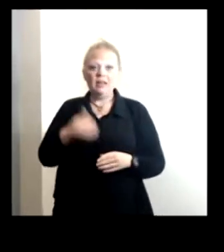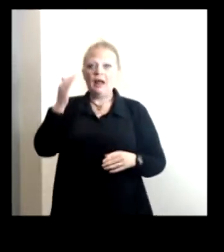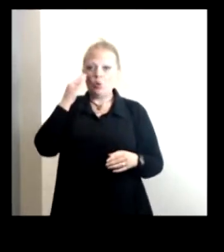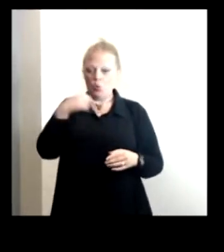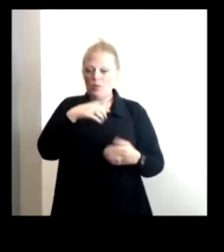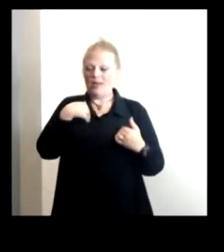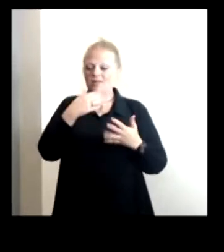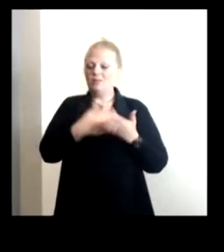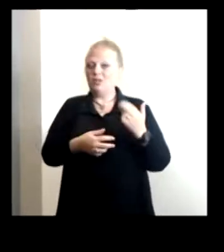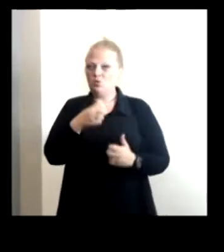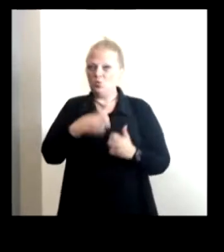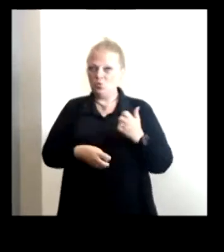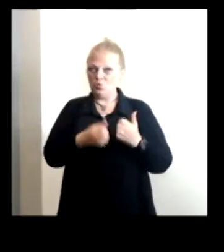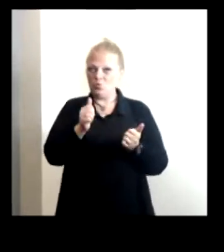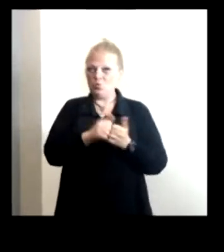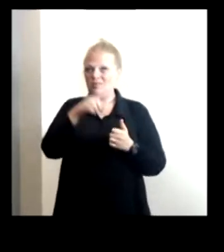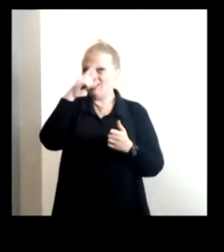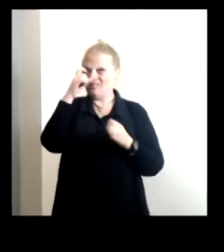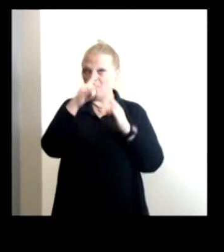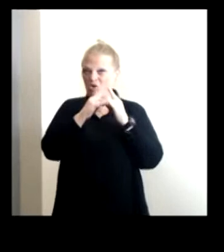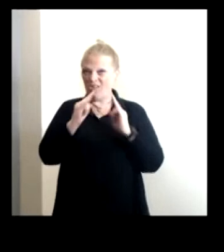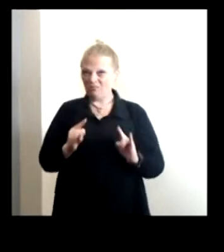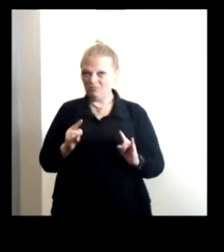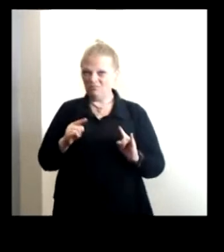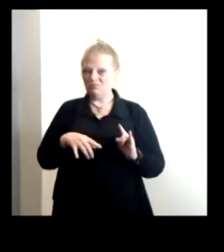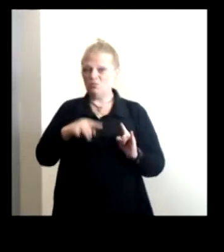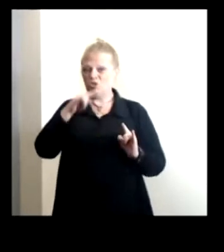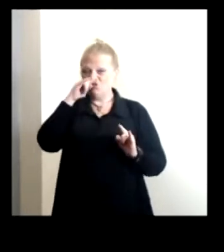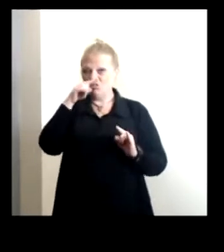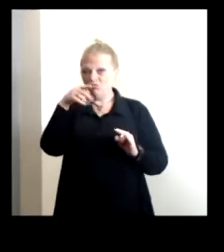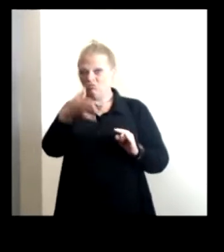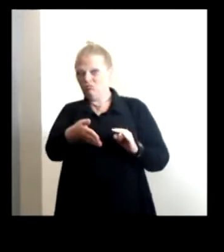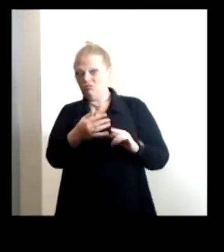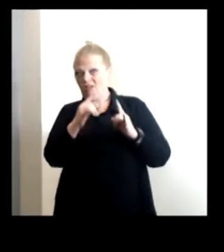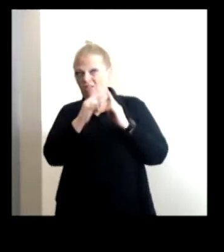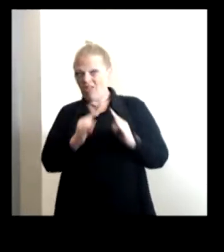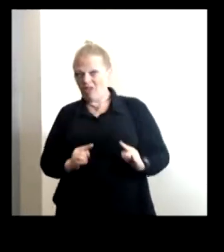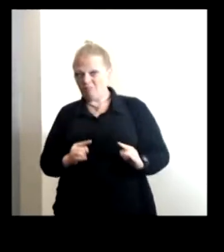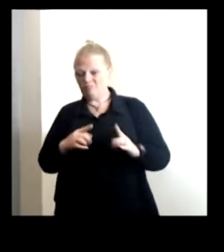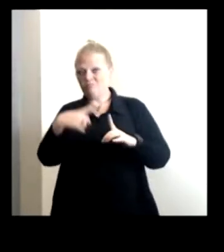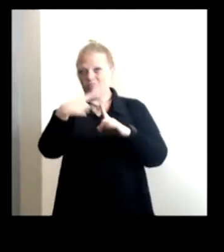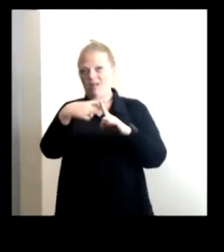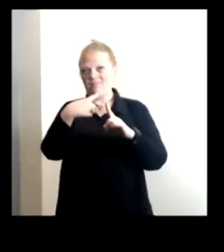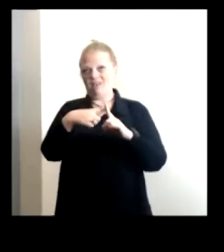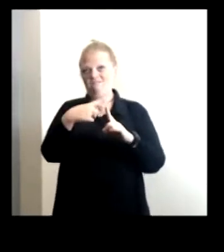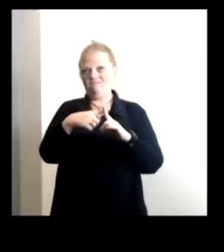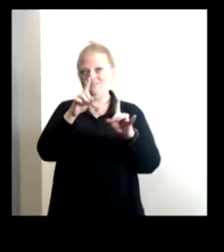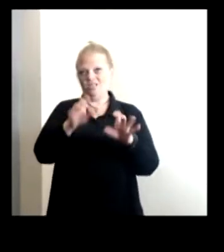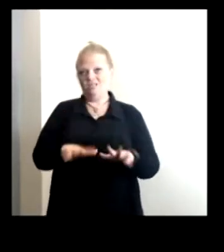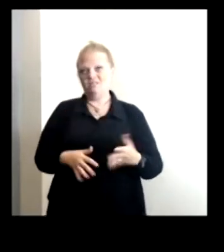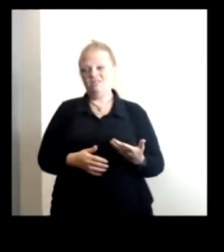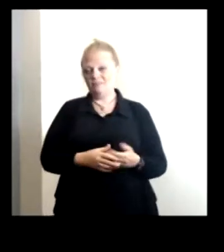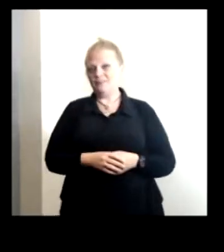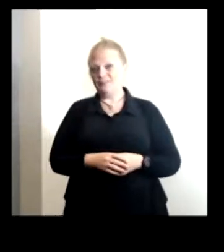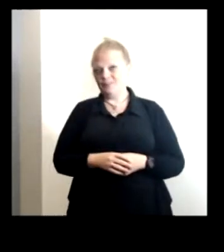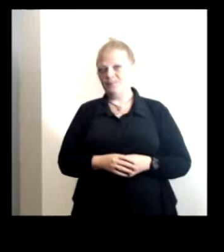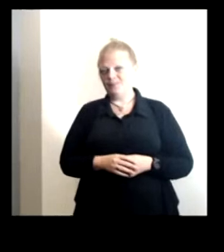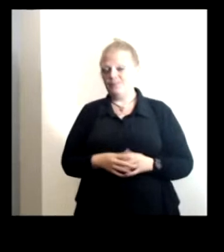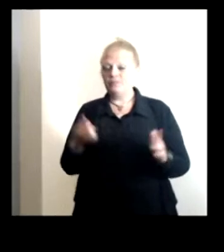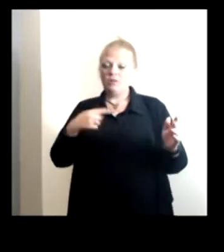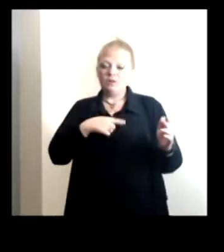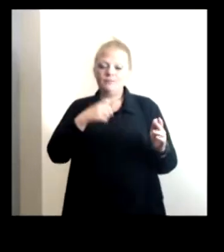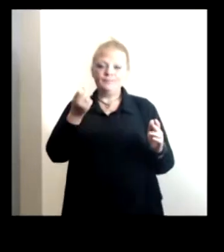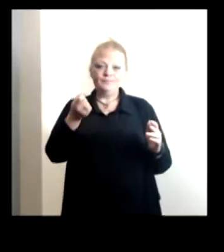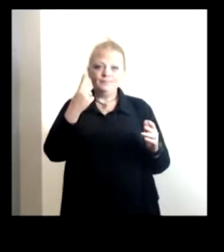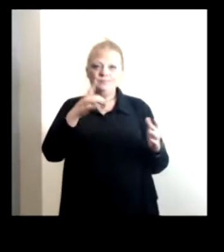had some issues with some summer camps in which children at summer camps were tested positive. And so we understand